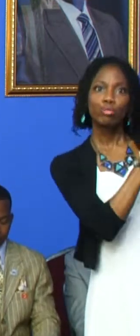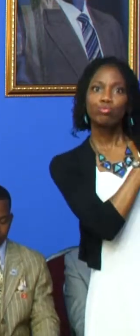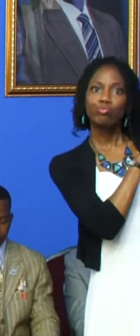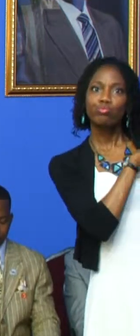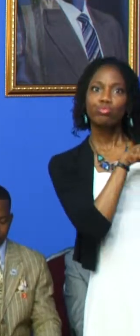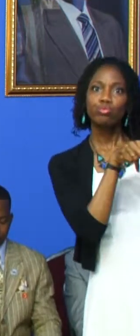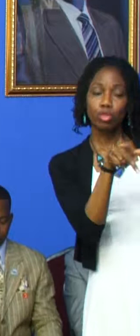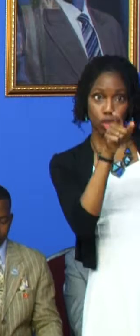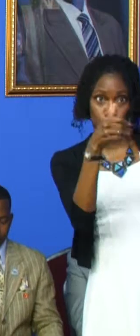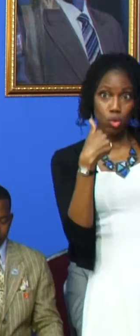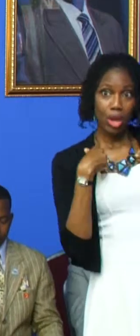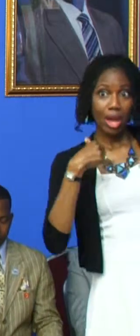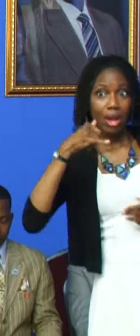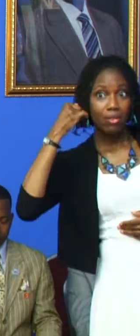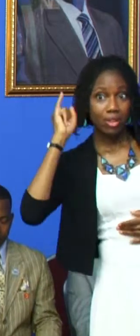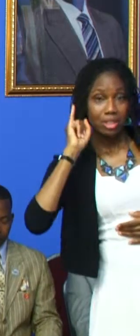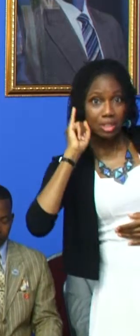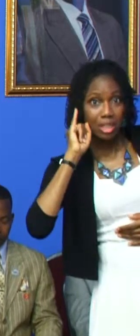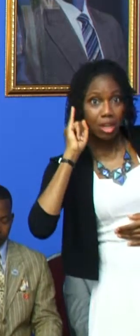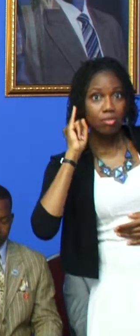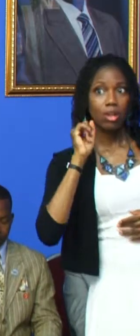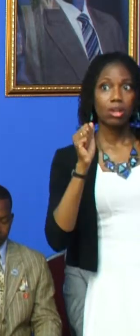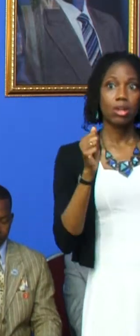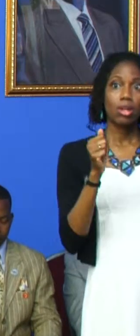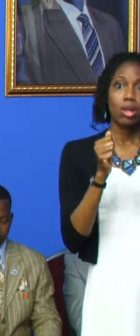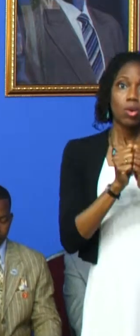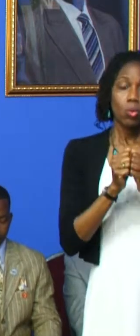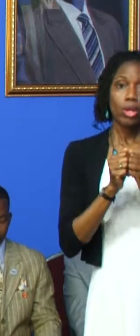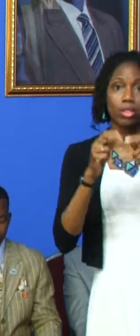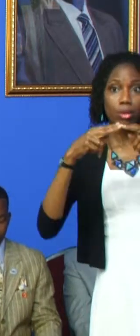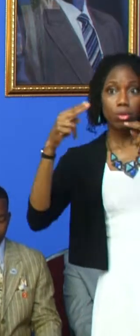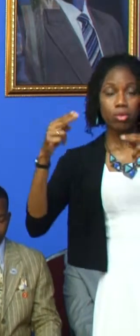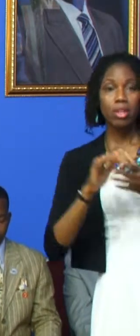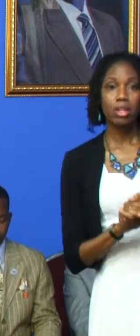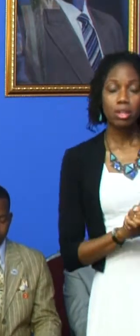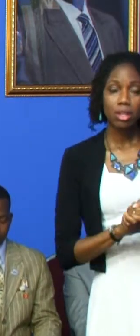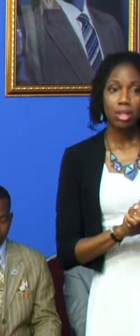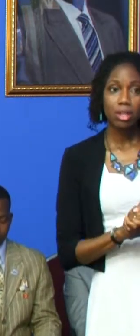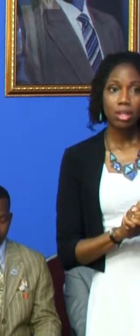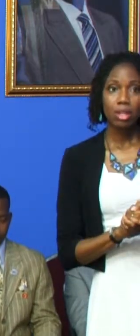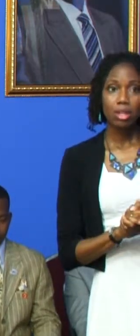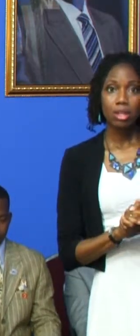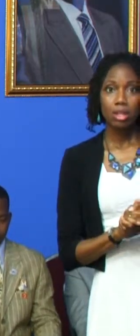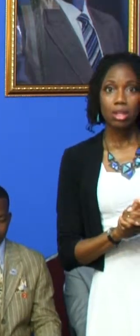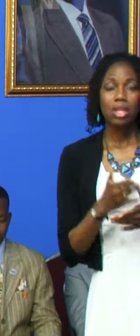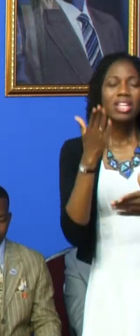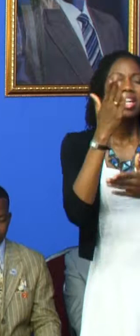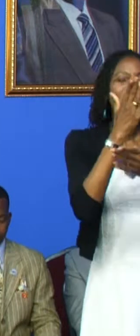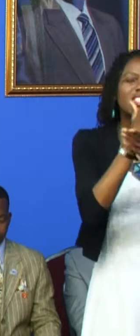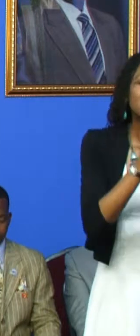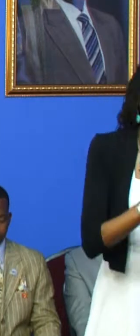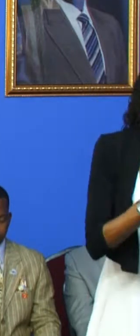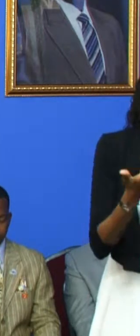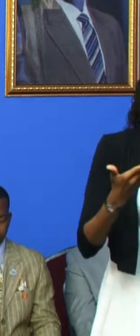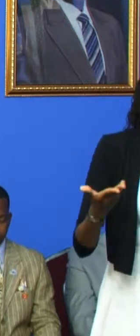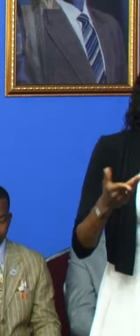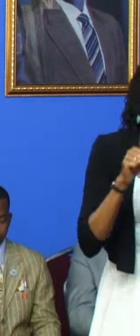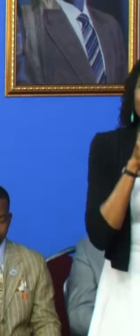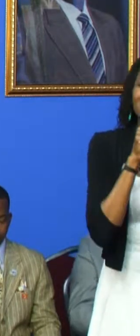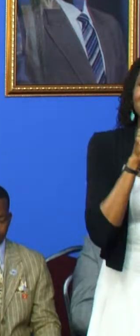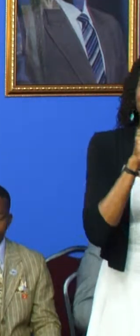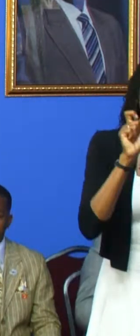You got a cell phone with a moving van on the other side. God done made it. You ain't got some stuff you can not have to pray